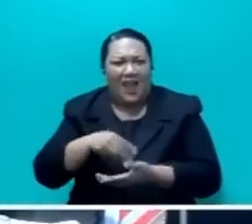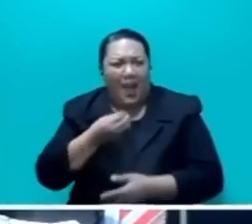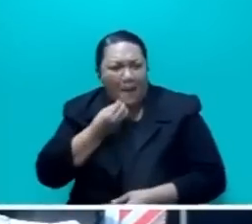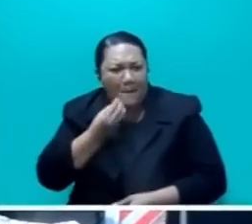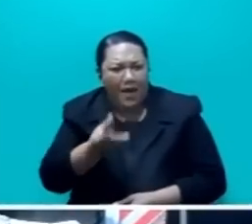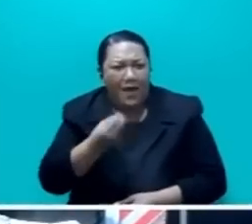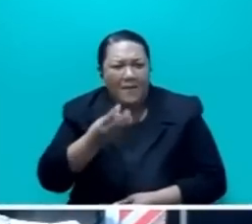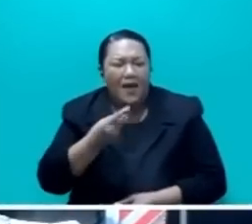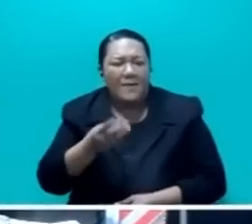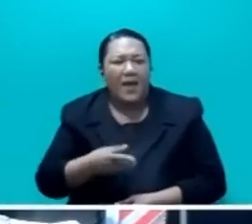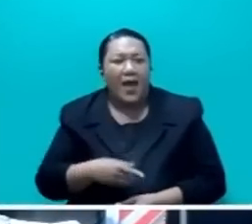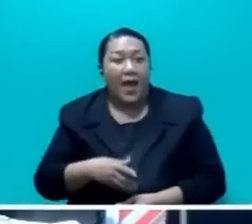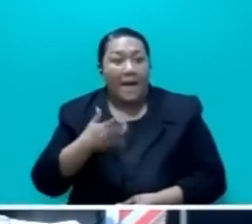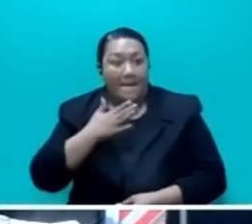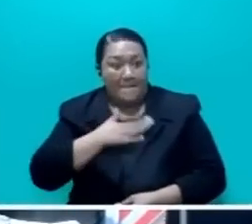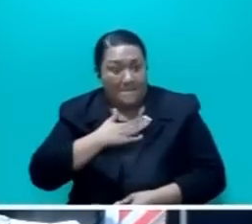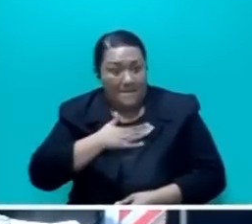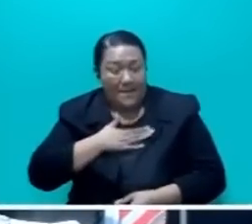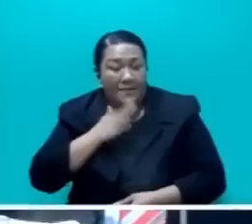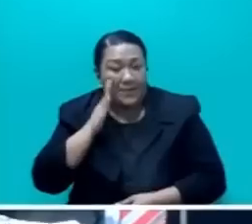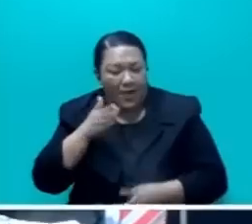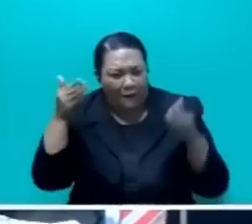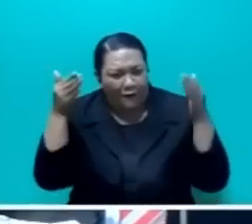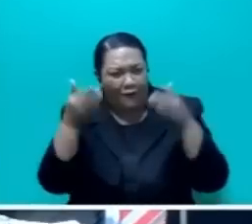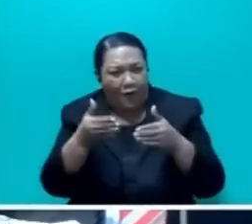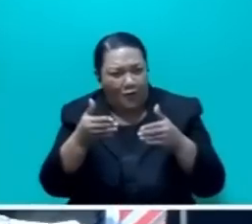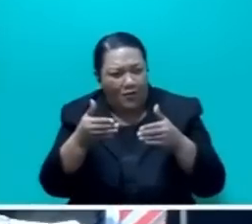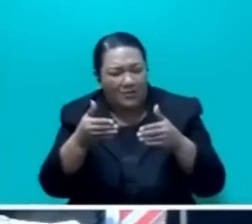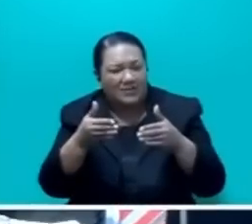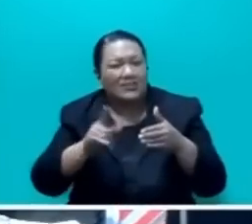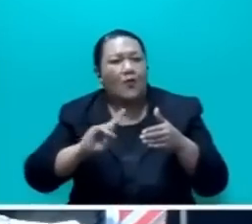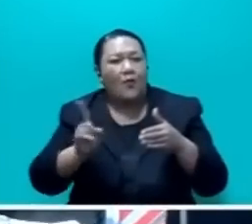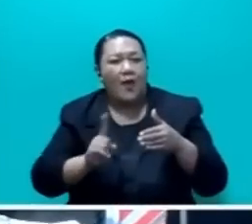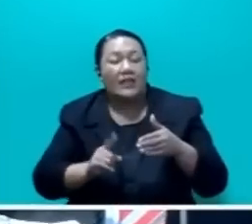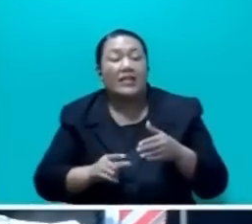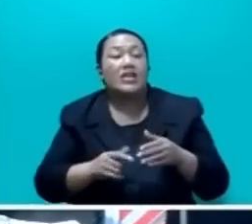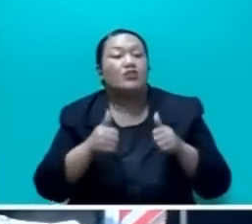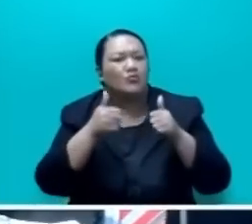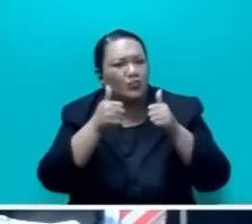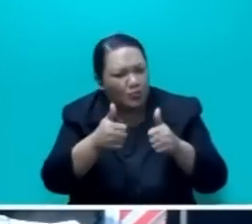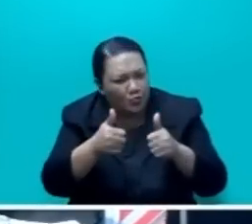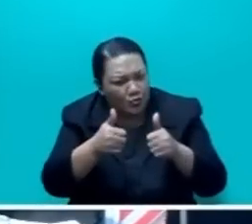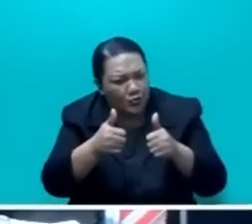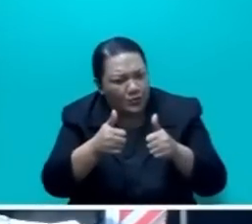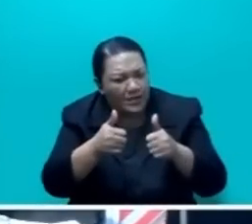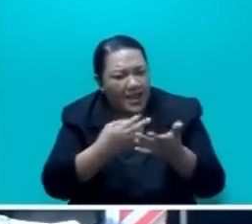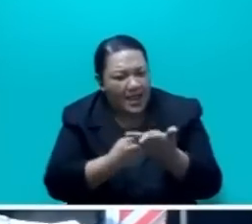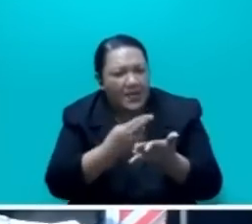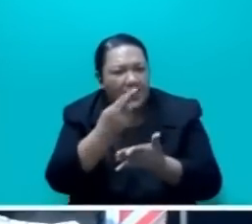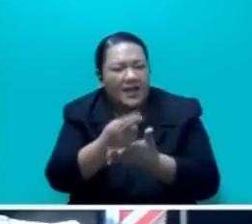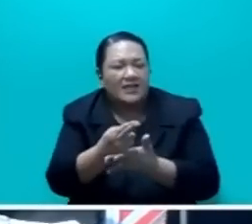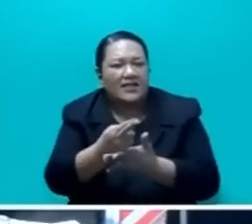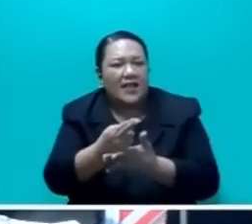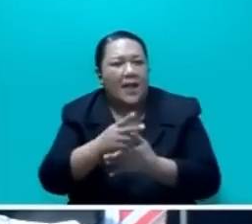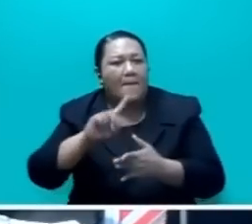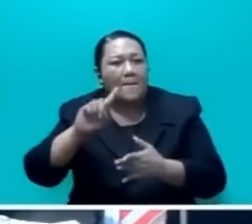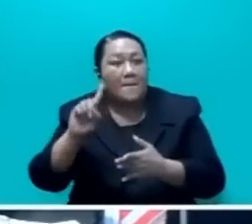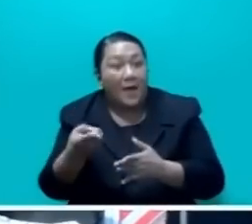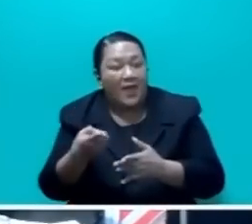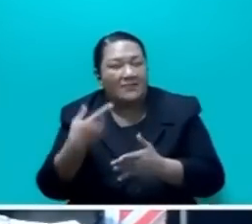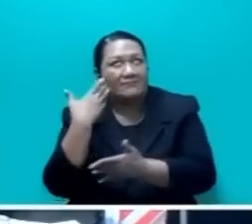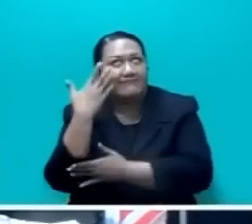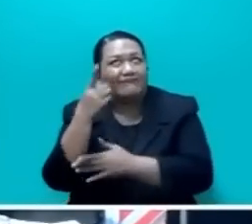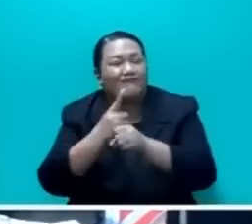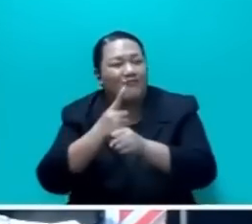man's goodwill and rationality, but in God alone. Mr. Speaker, sir, I would like to thank my immediate